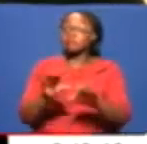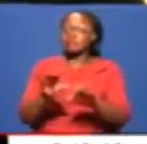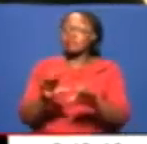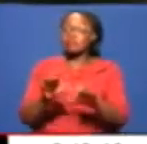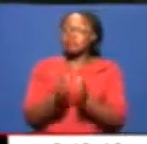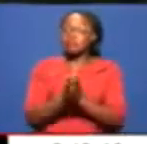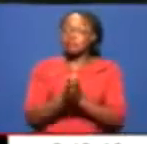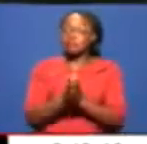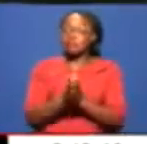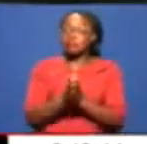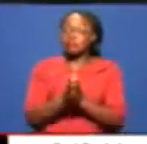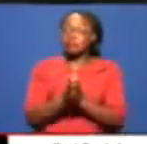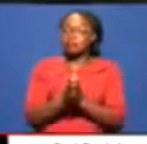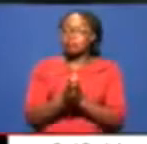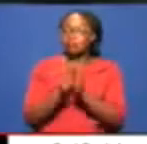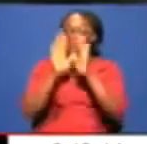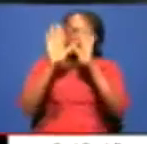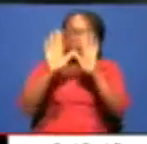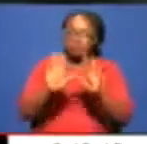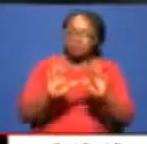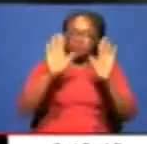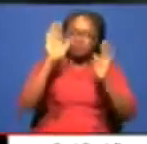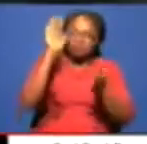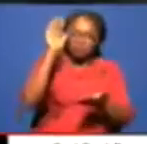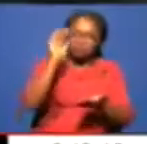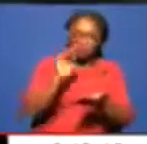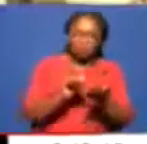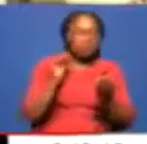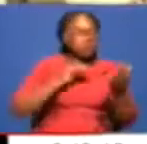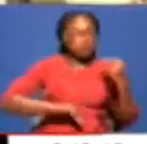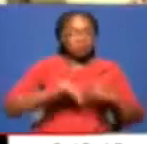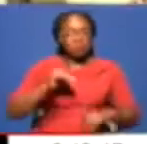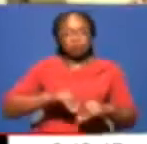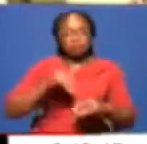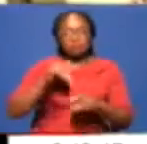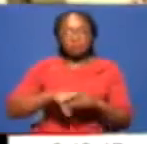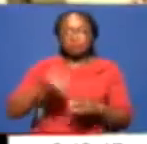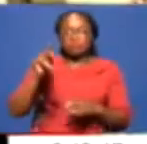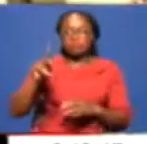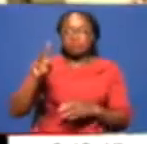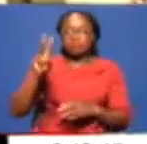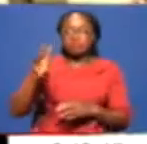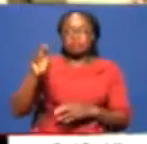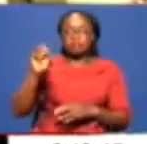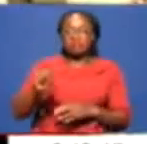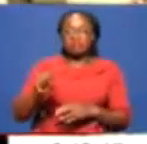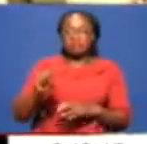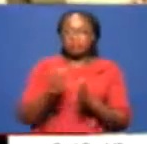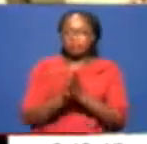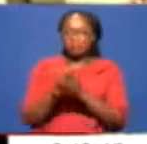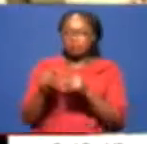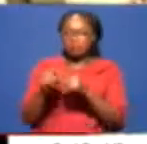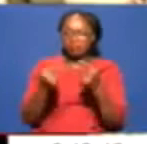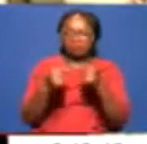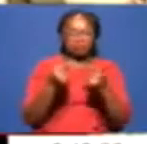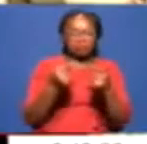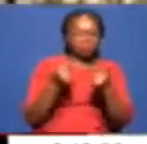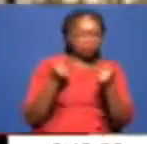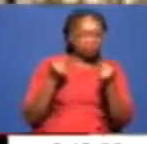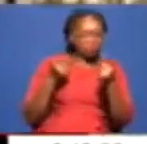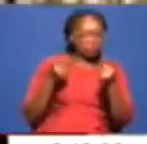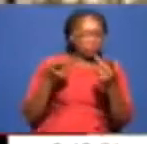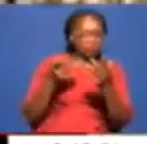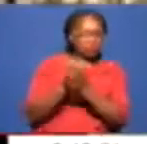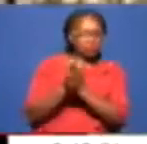Richard Leakey embarked on a campaign to reduce corruption within the KWS, crack down on ivory poachers, and restoring